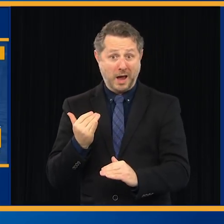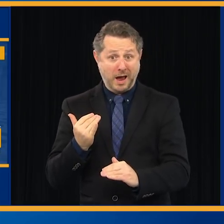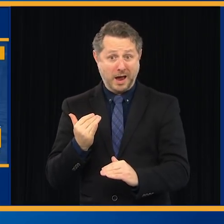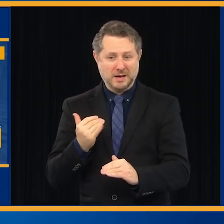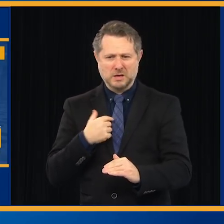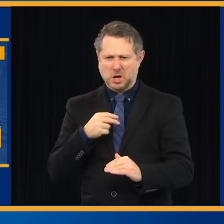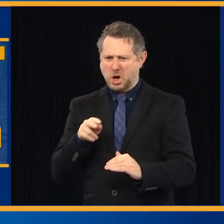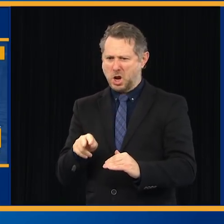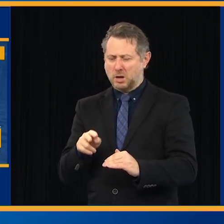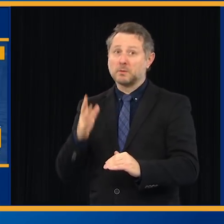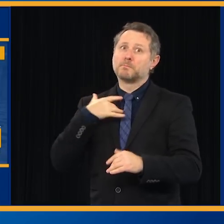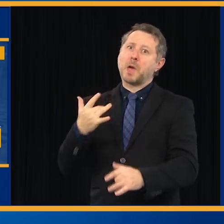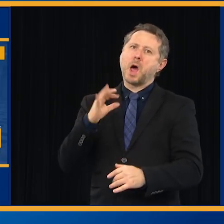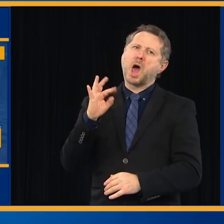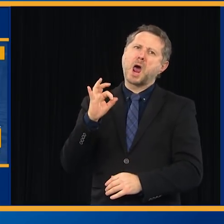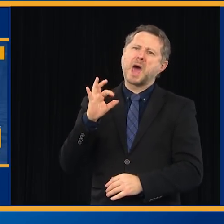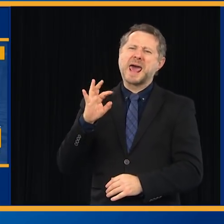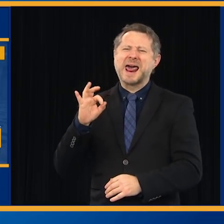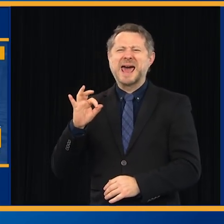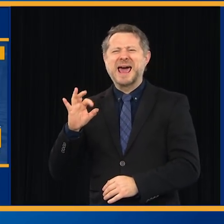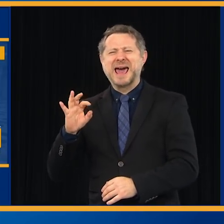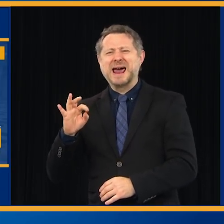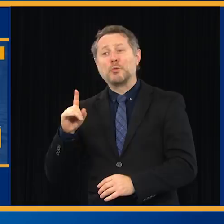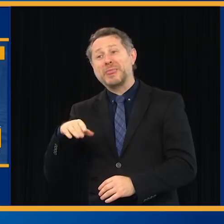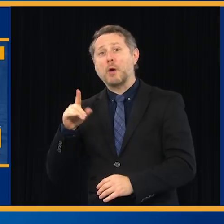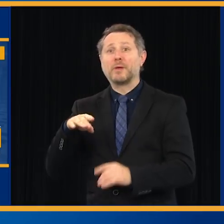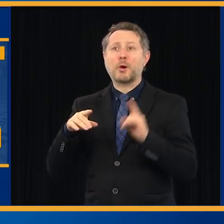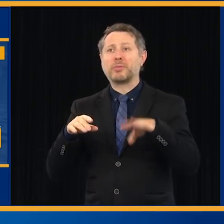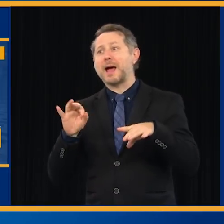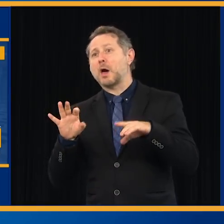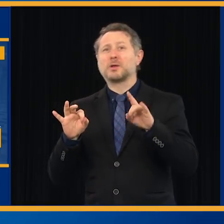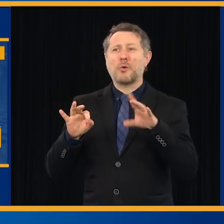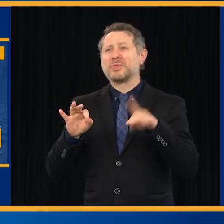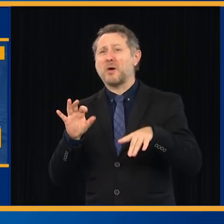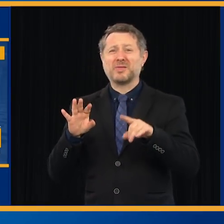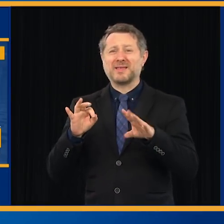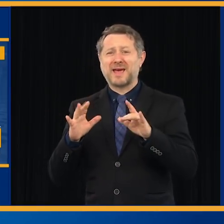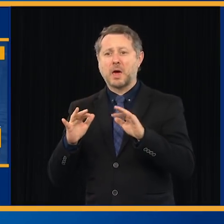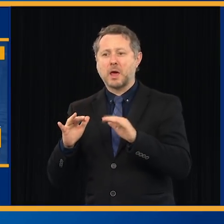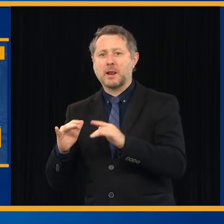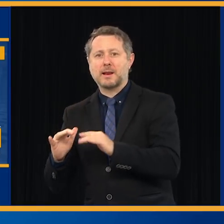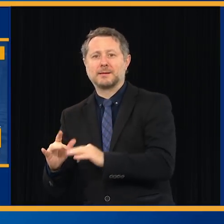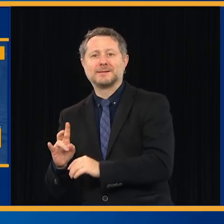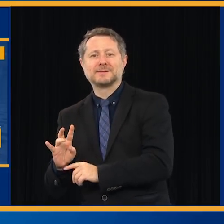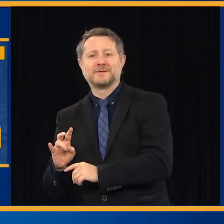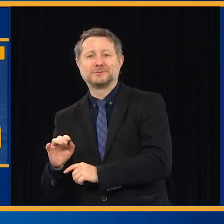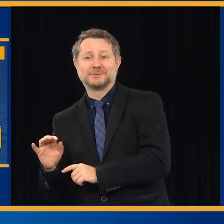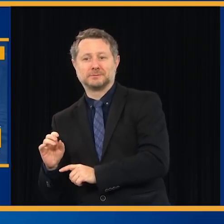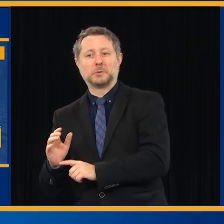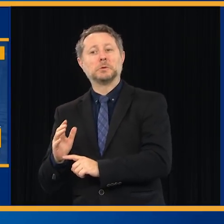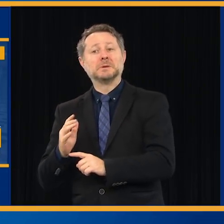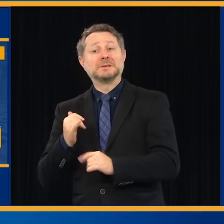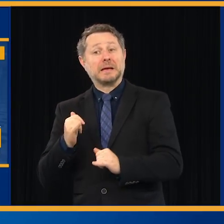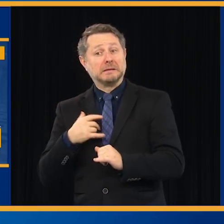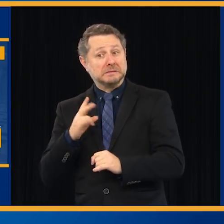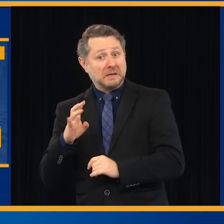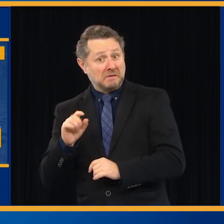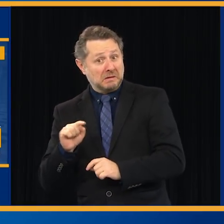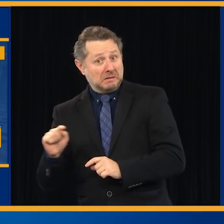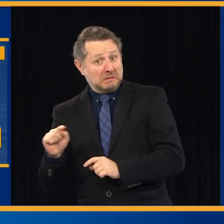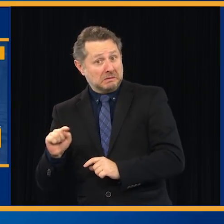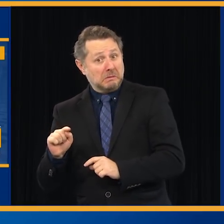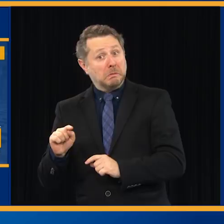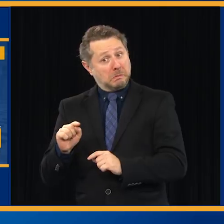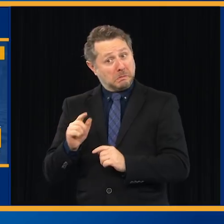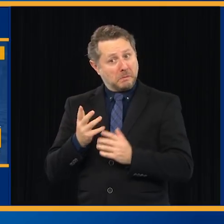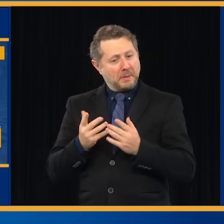900, 1,000. That may be just a reporting anomaly because this is over the weekend, and the